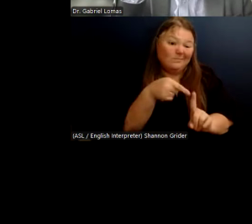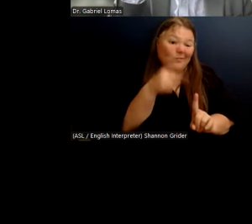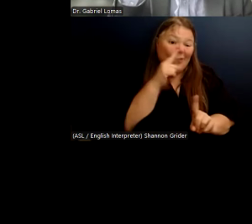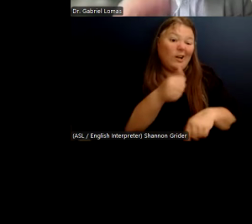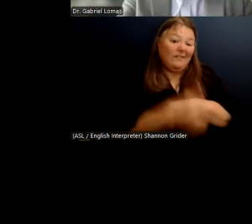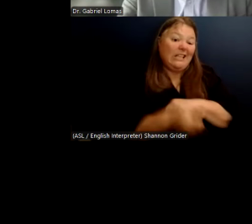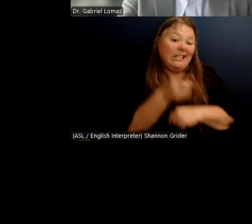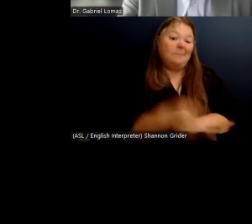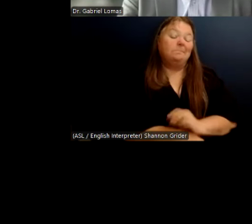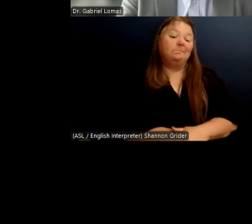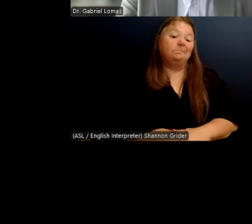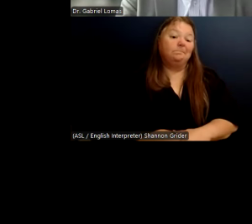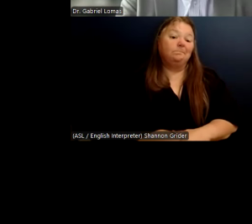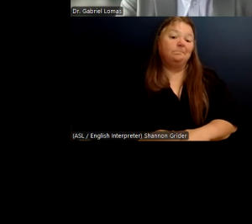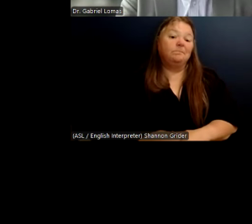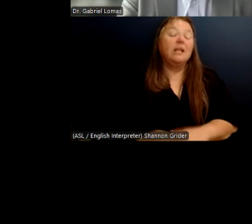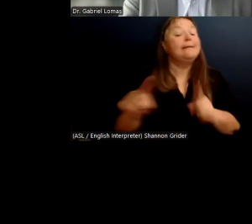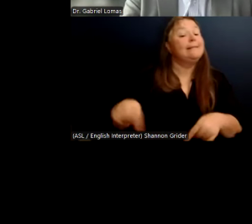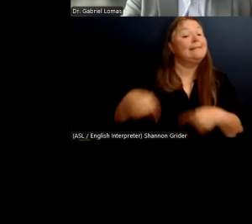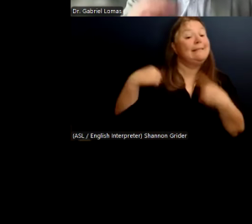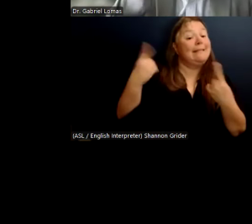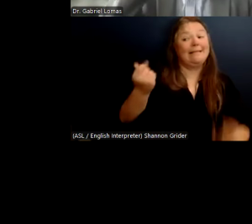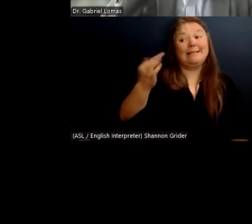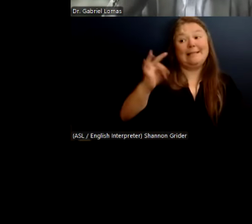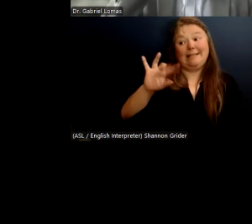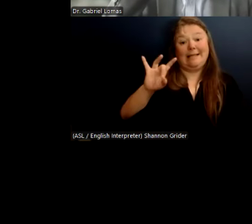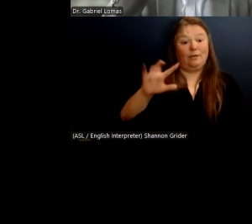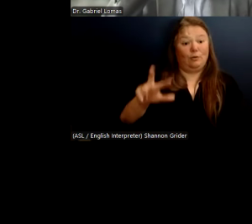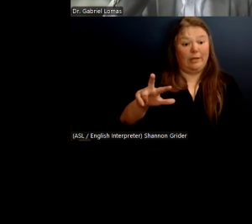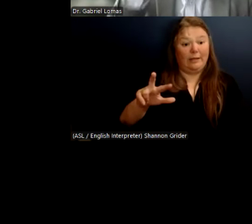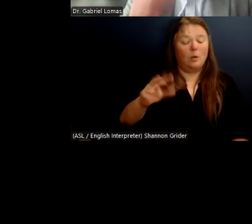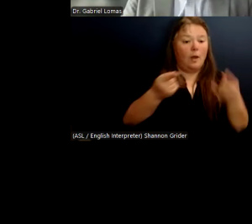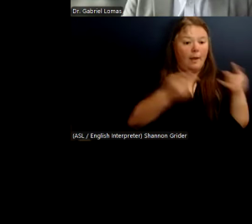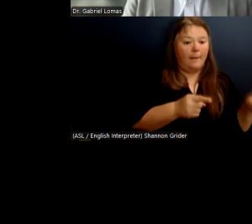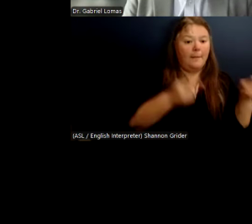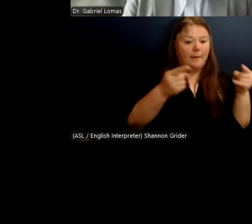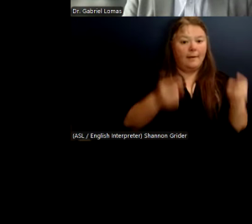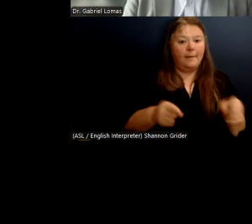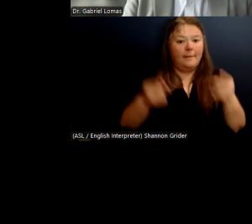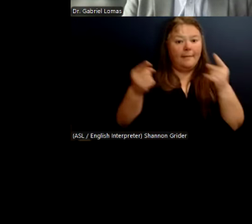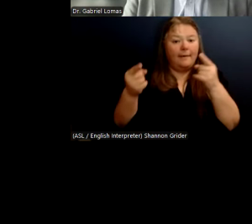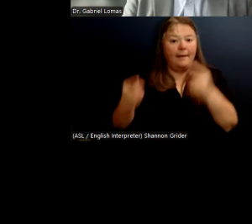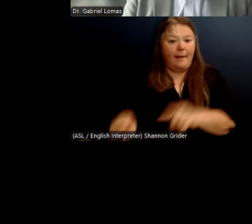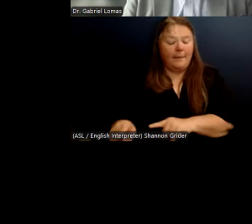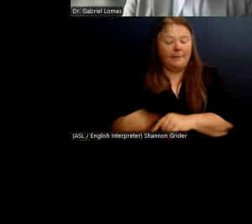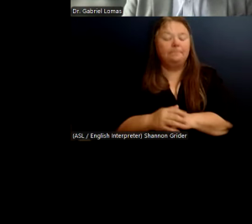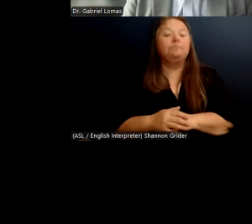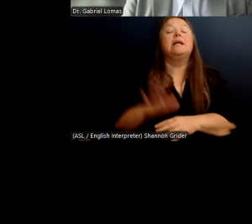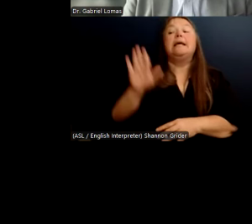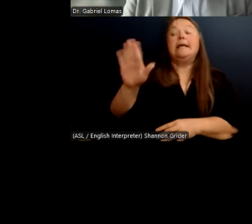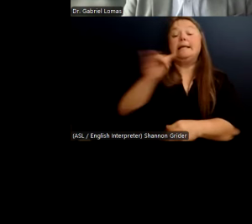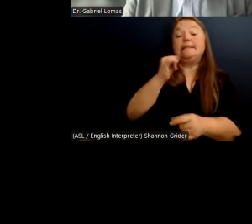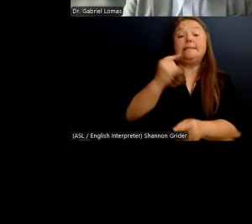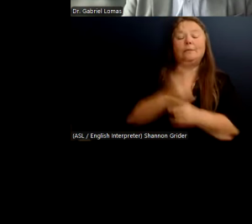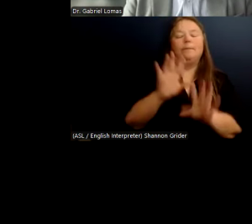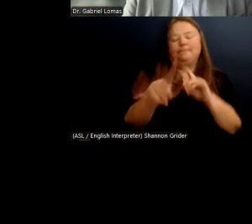Next slide. So since that time, some of the things that did occur is that the sister, well,